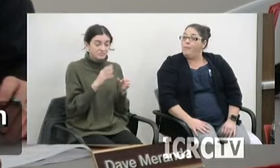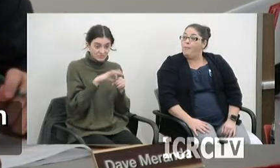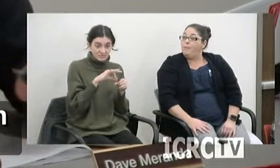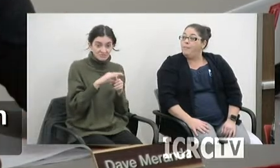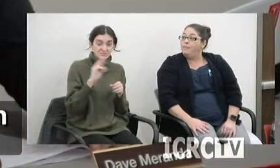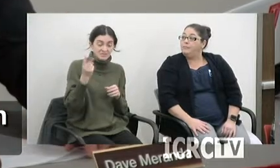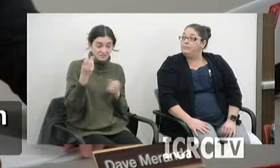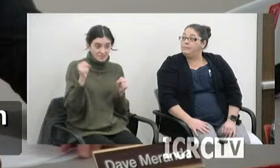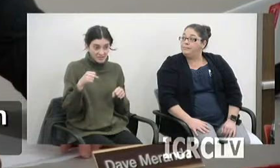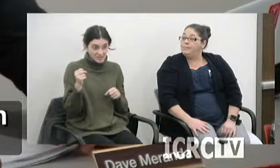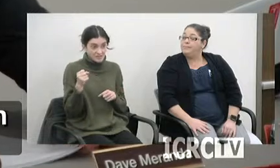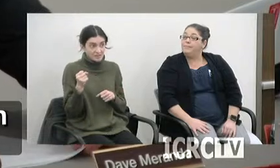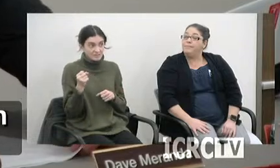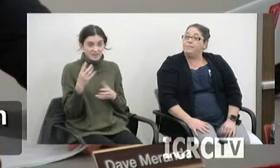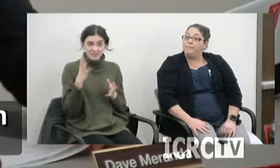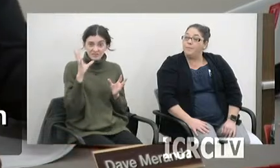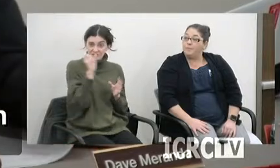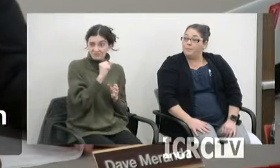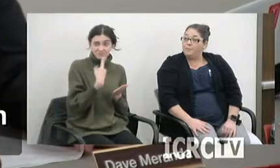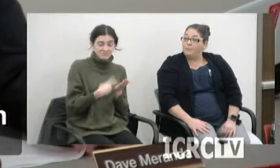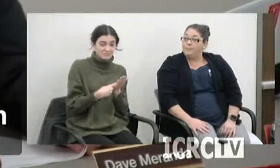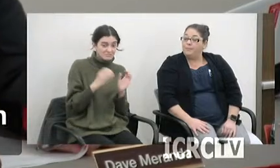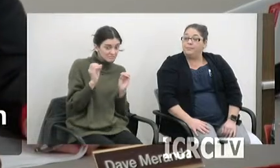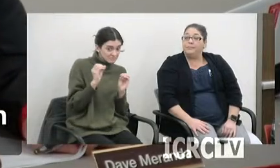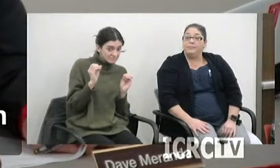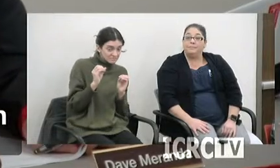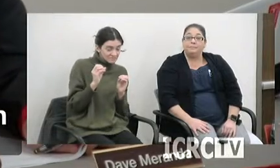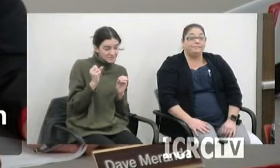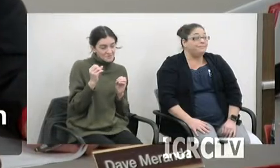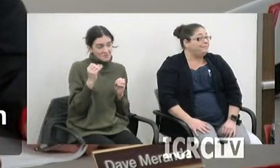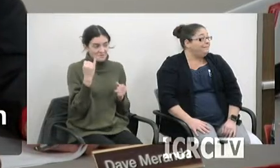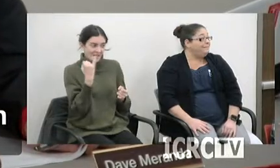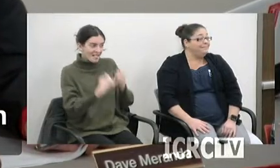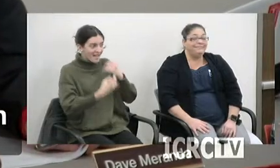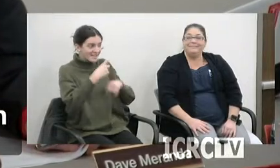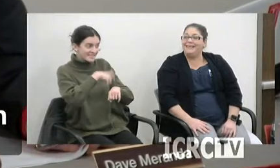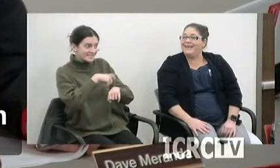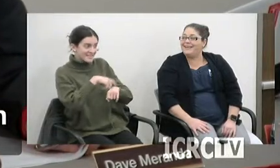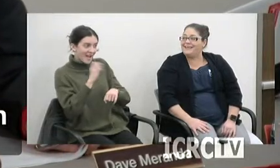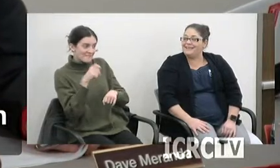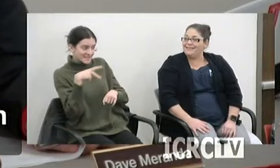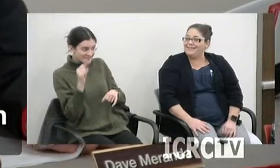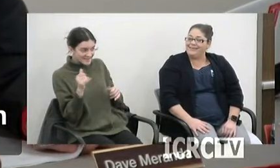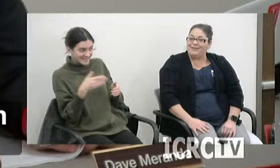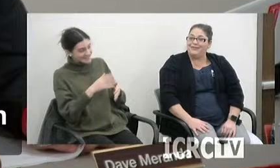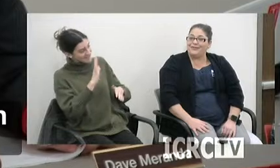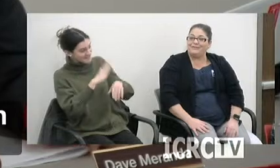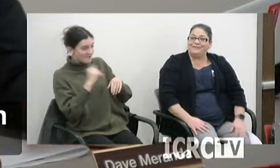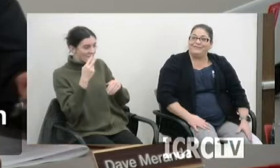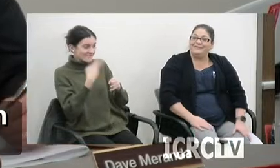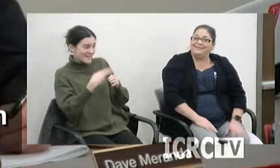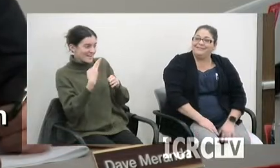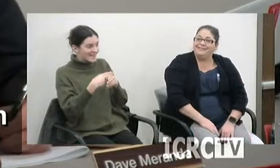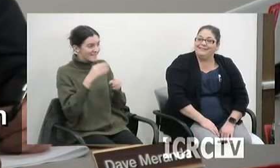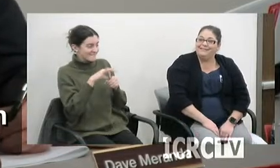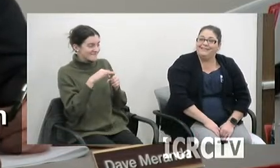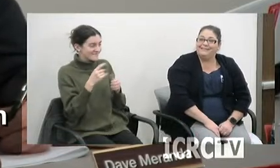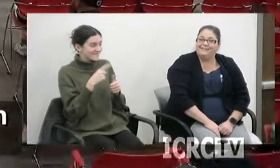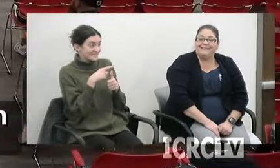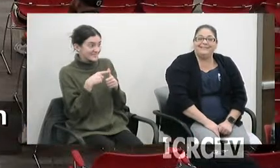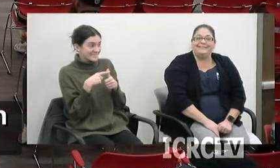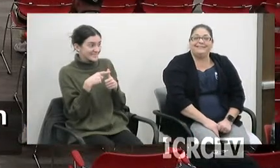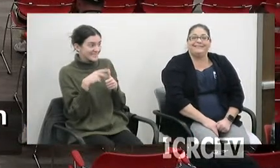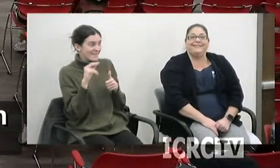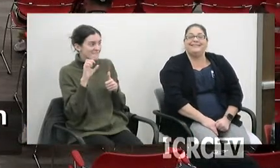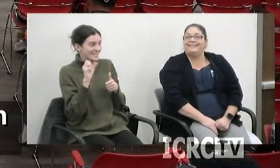Assuming there is no discussion. So one last time, Mr. Espy, for old time's sake, call the roll. Mrs.